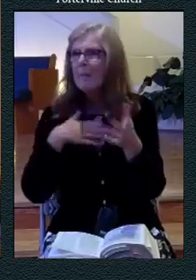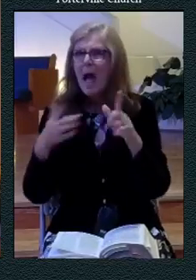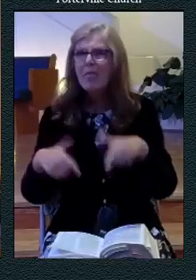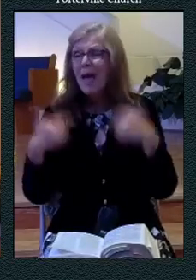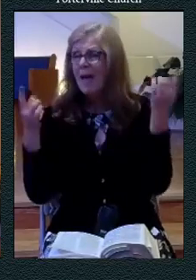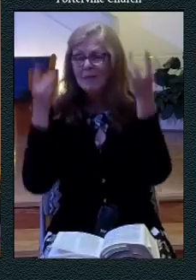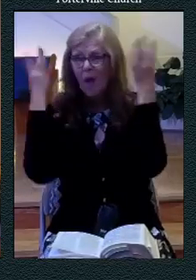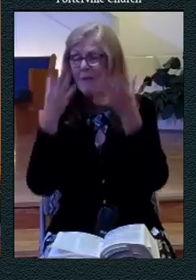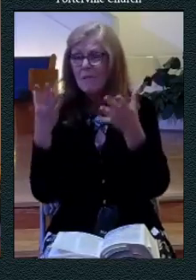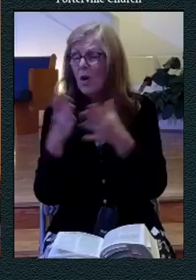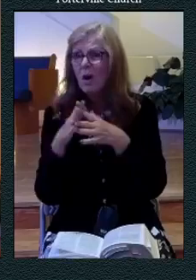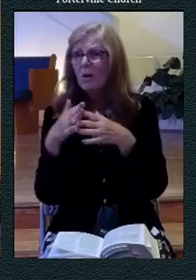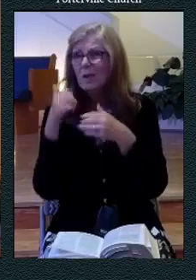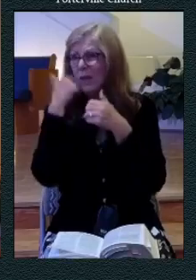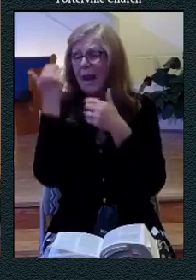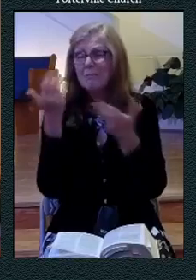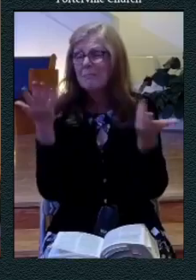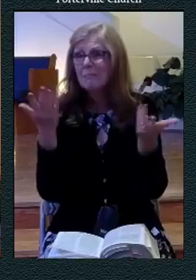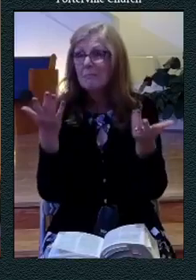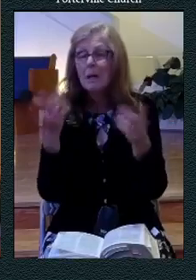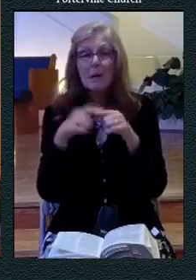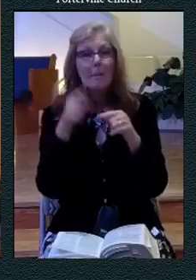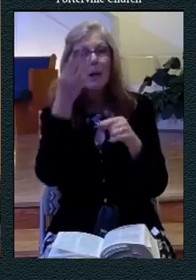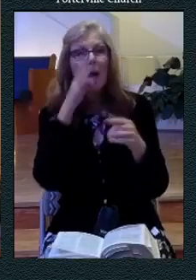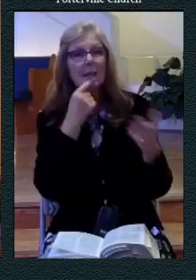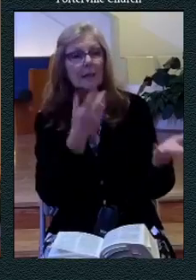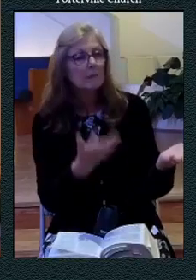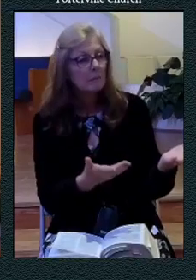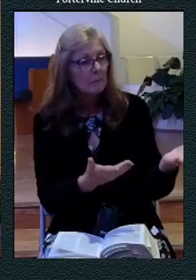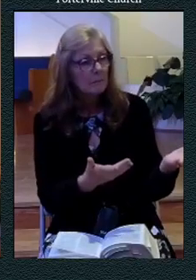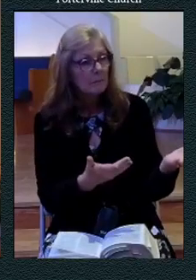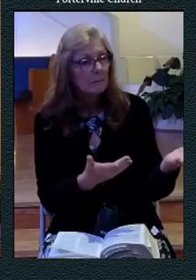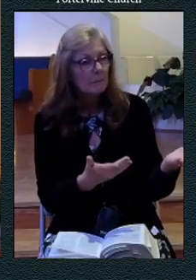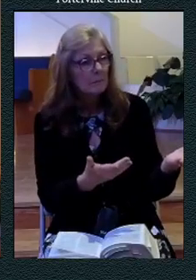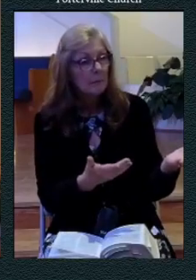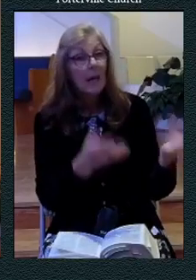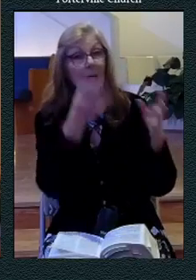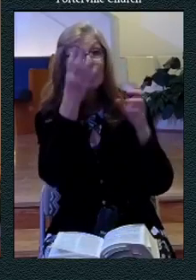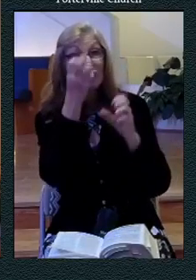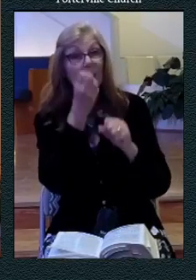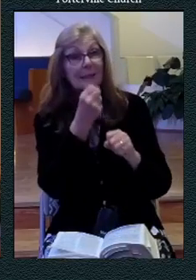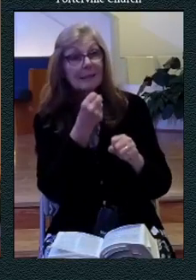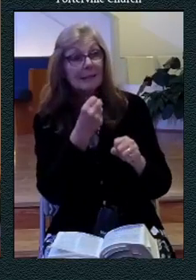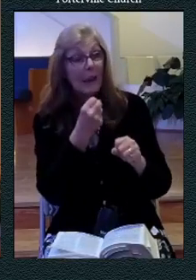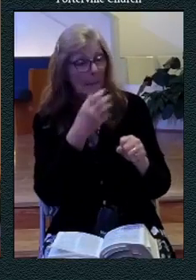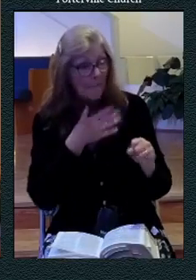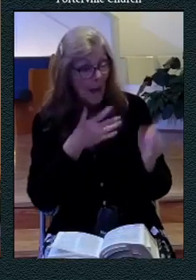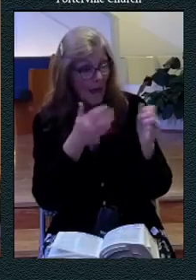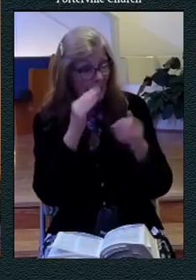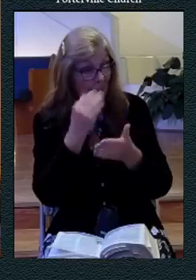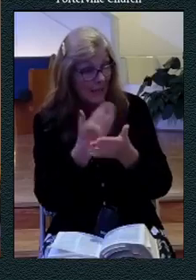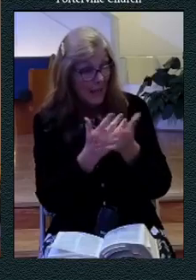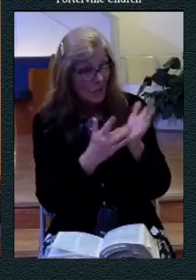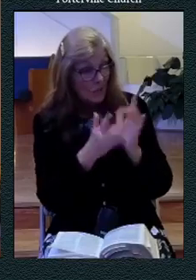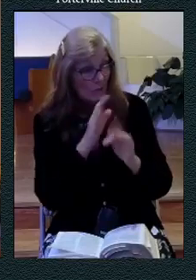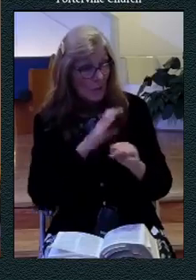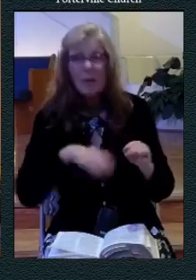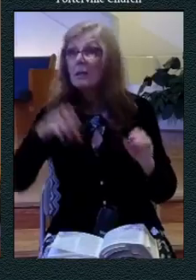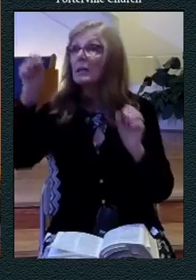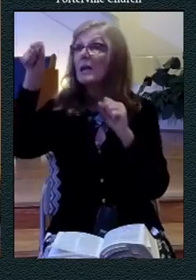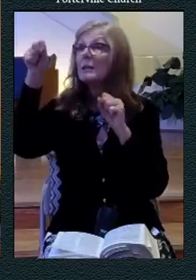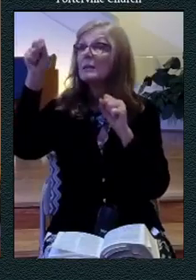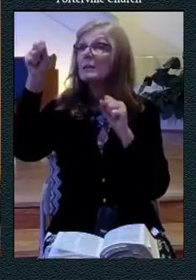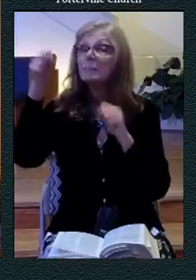stained. But God says, did you put your faith in My Son, Jesus Christ? You say, well, yes, Lord, He says, you're